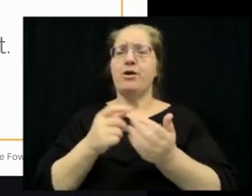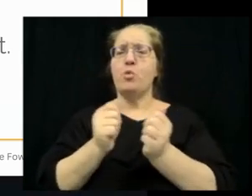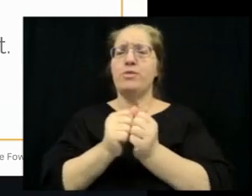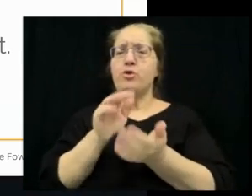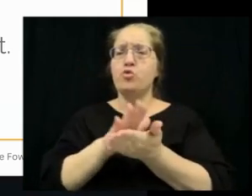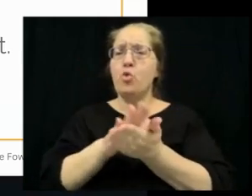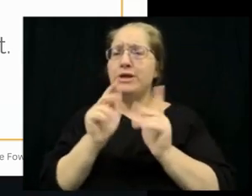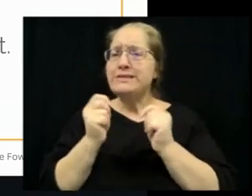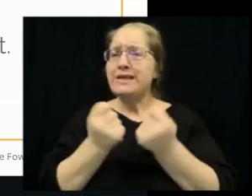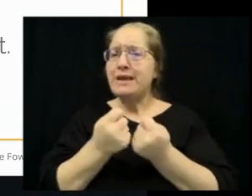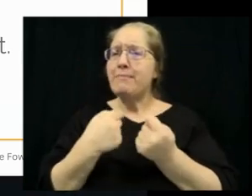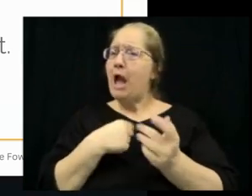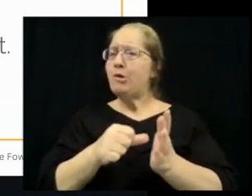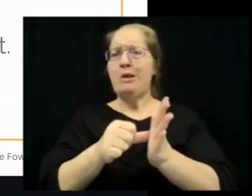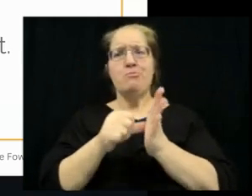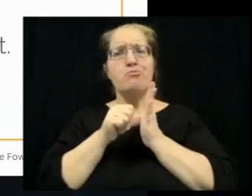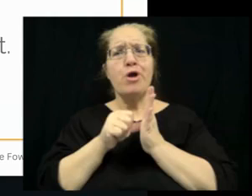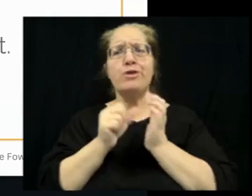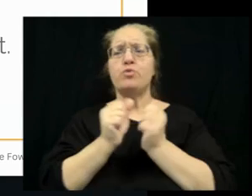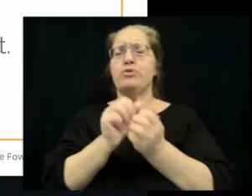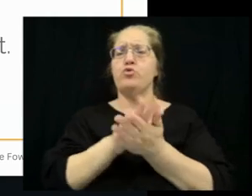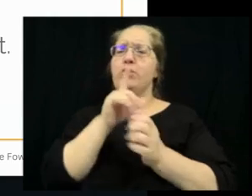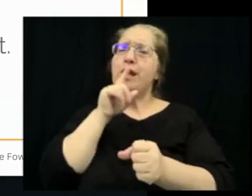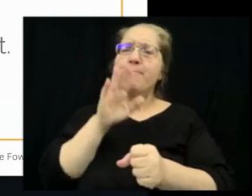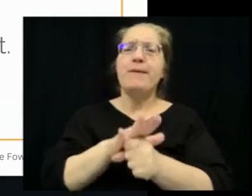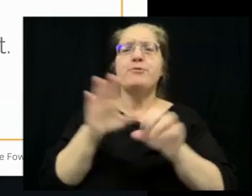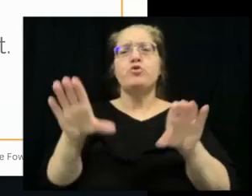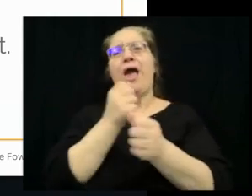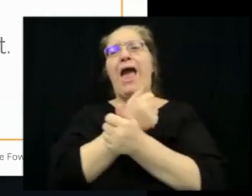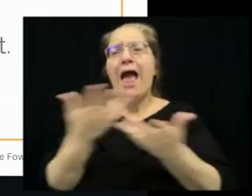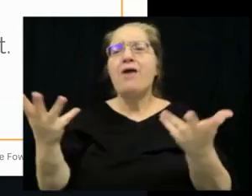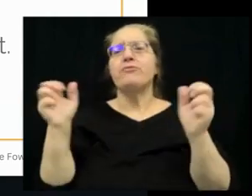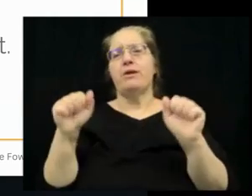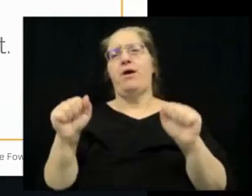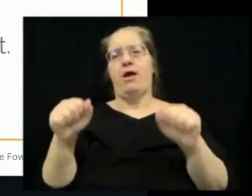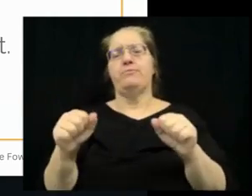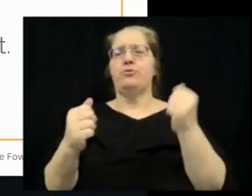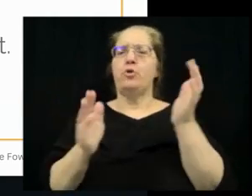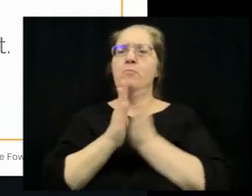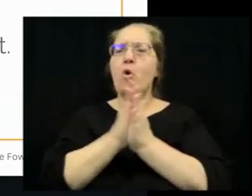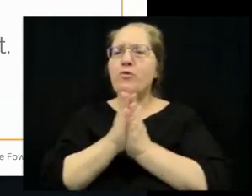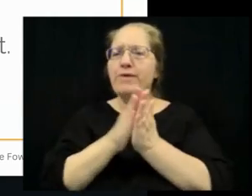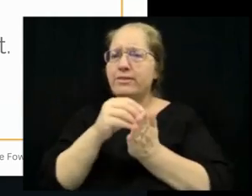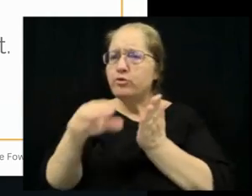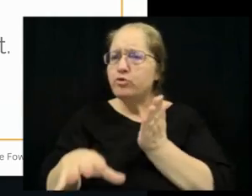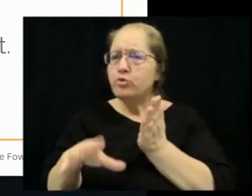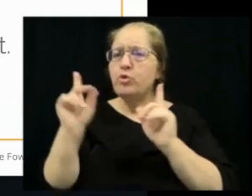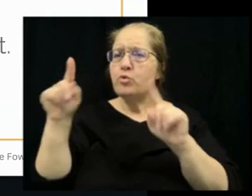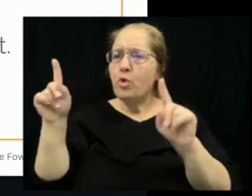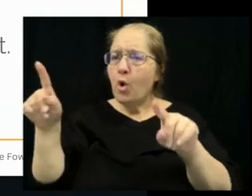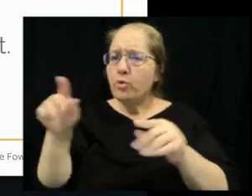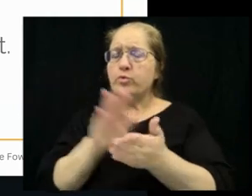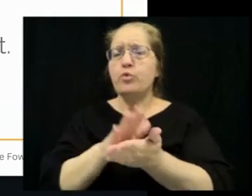team, I was impressed by their commitment to do everything possible to motivate this child to get to